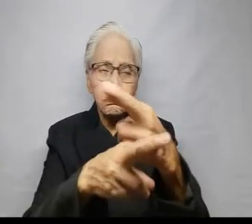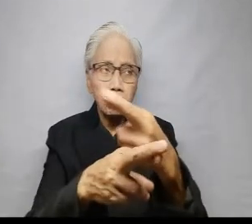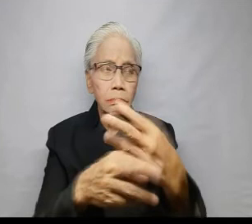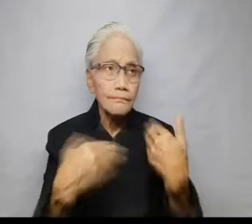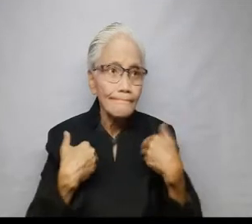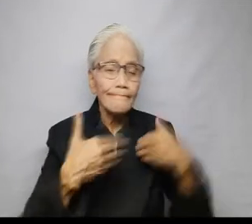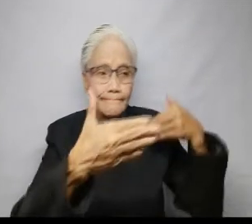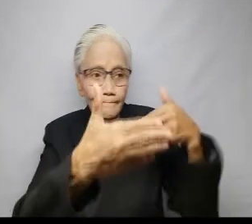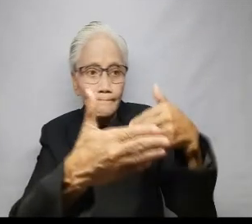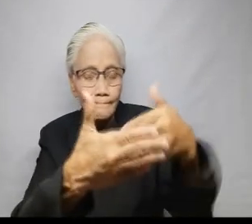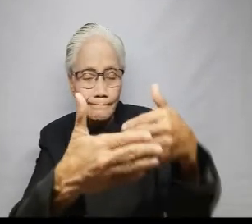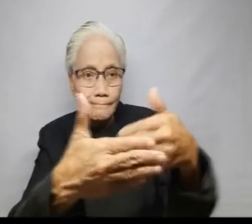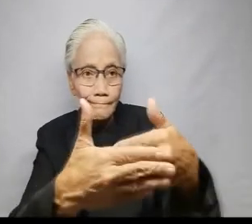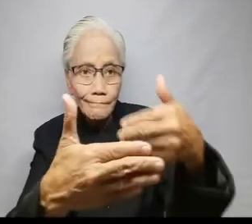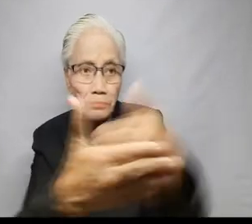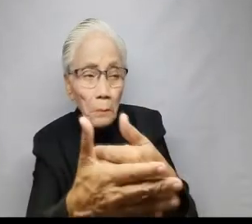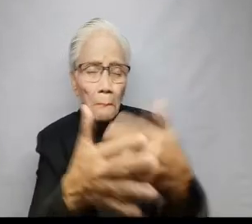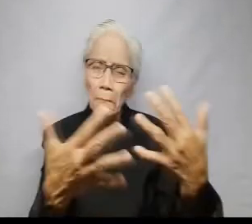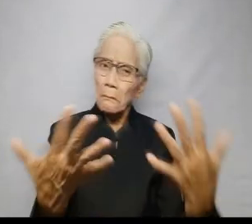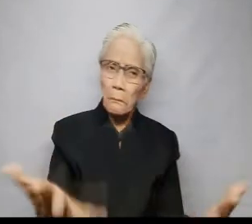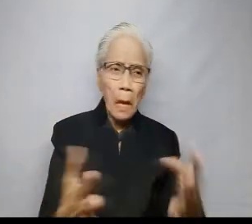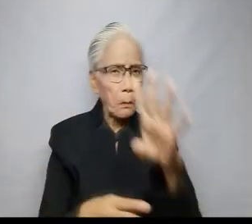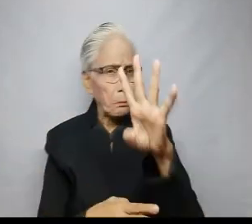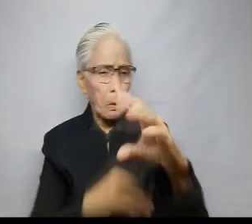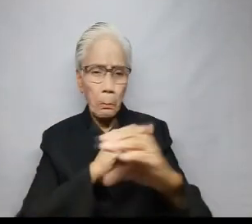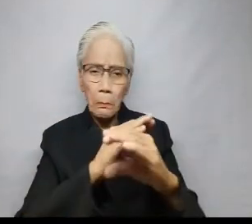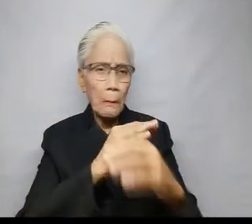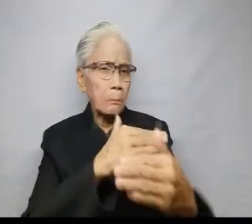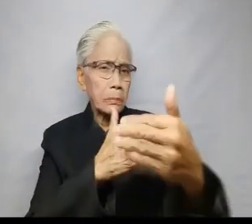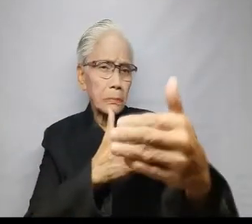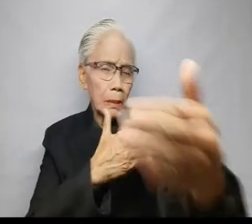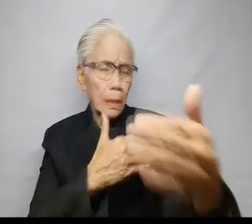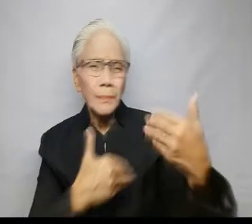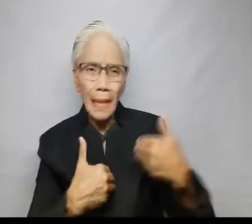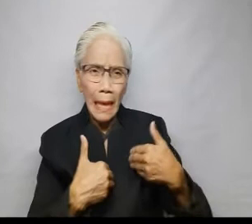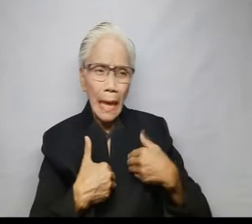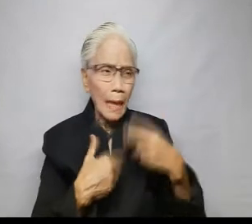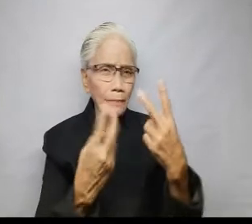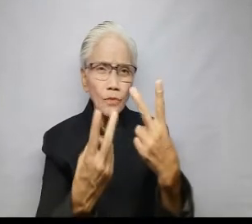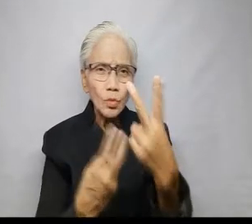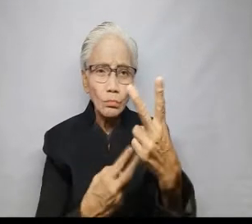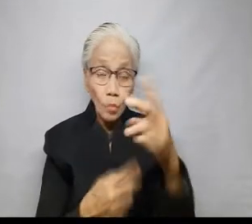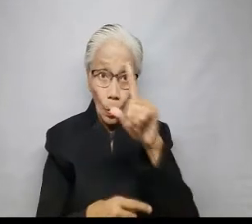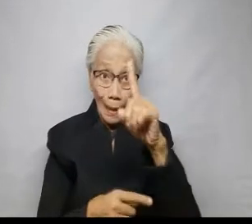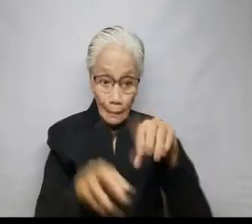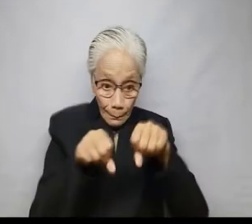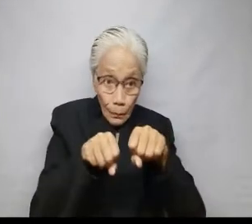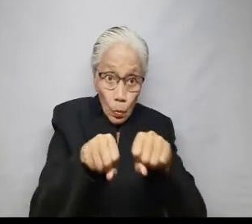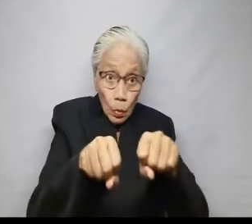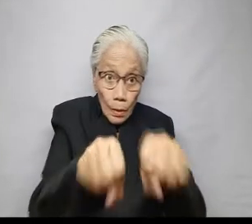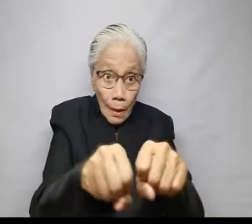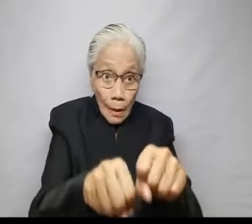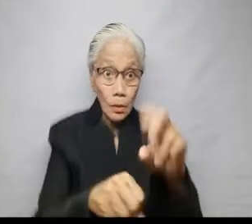going on. As I was slowly nearing that area, just about 4 vehicles away, there was this wooden cart